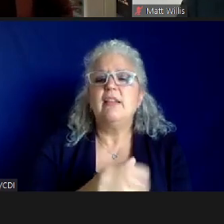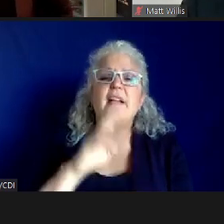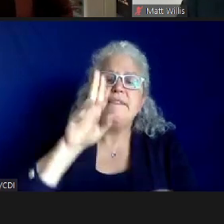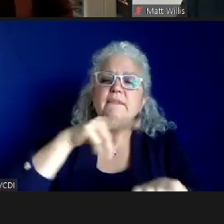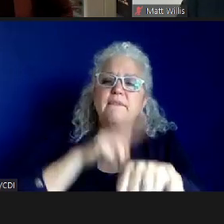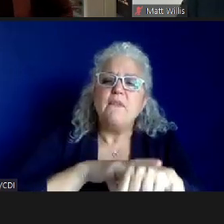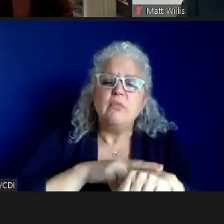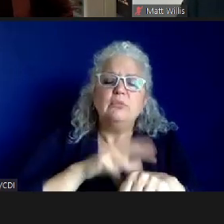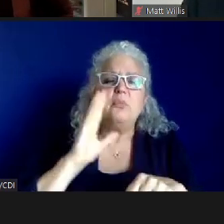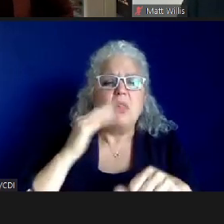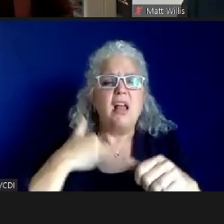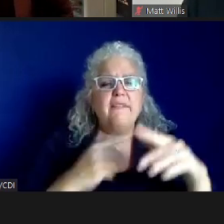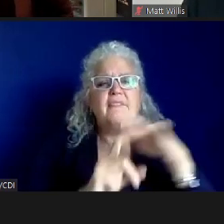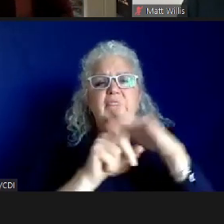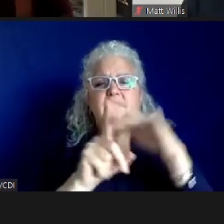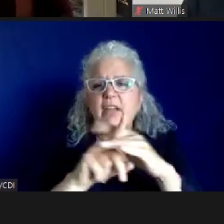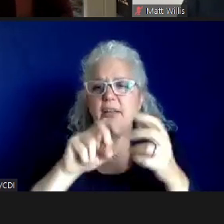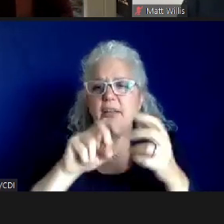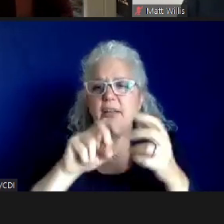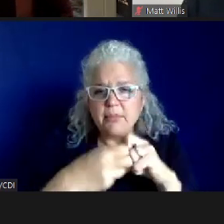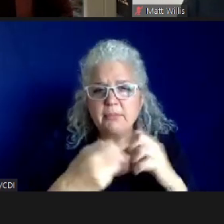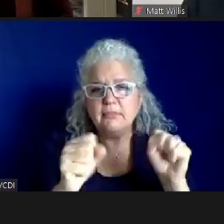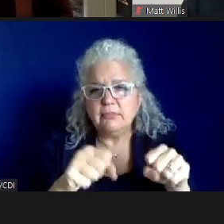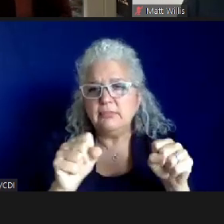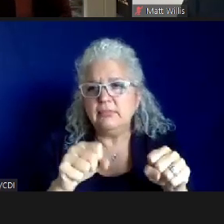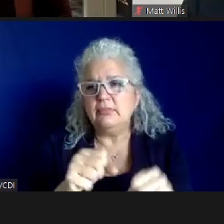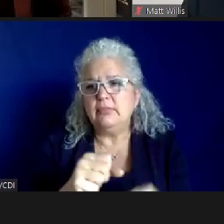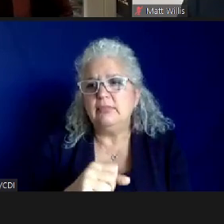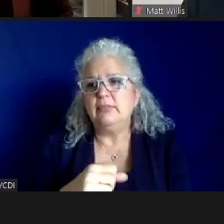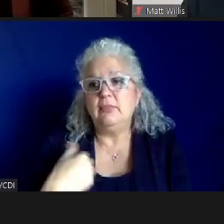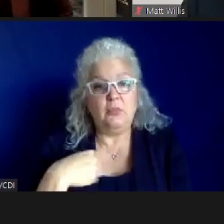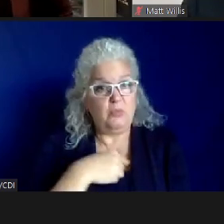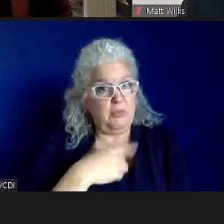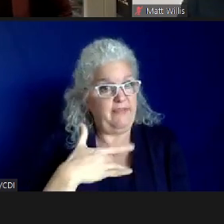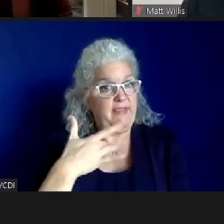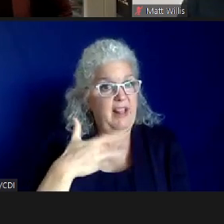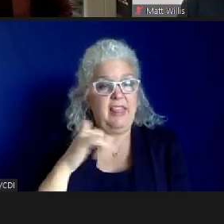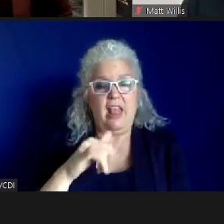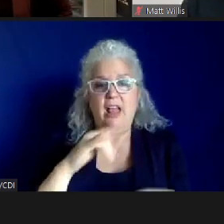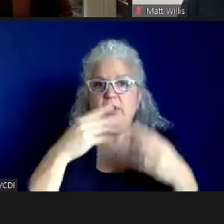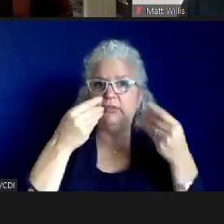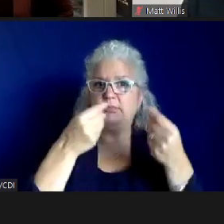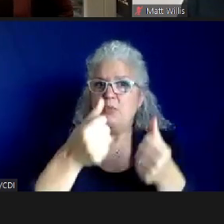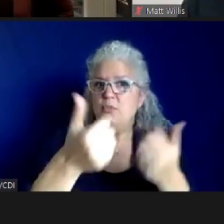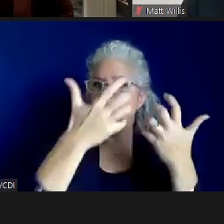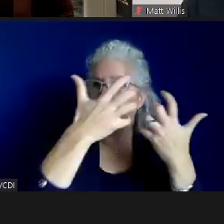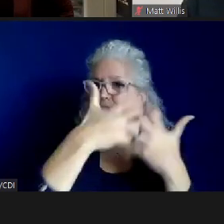that, but we feel like it's gone pretty well. Could it go better? Yes, and I